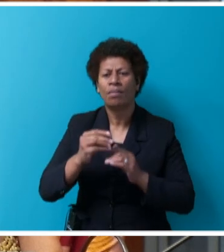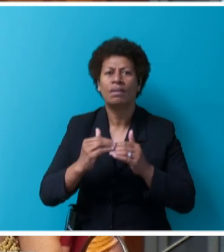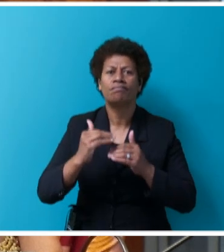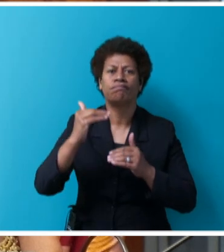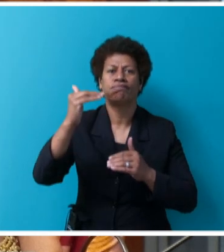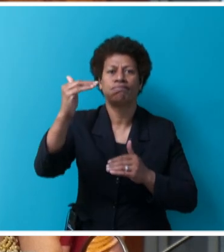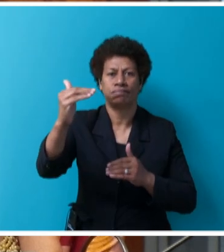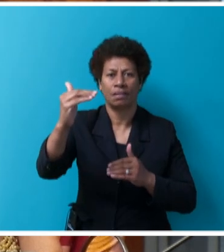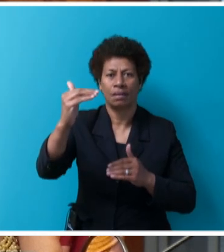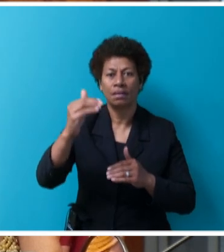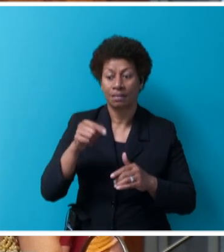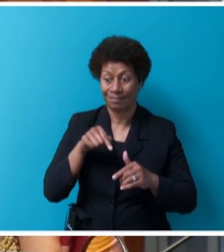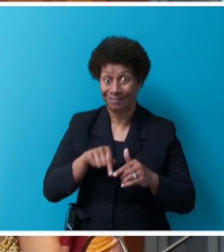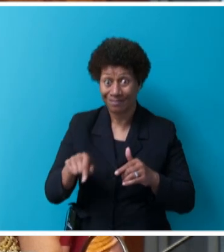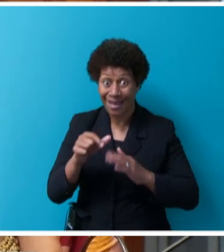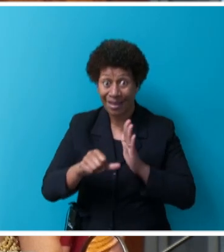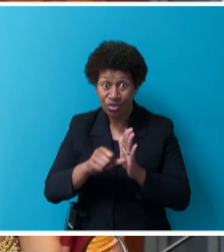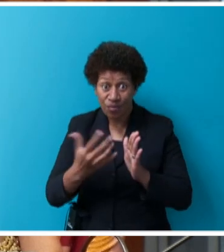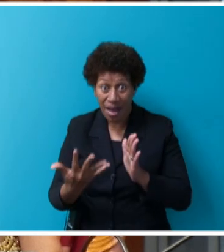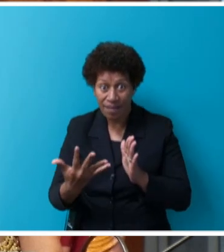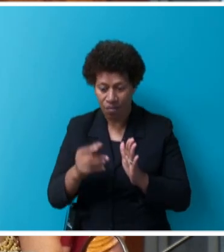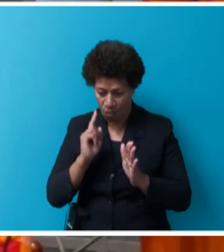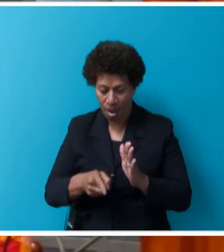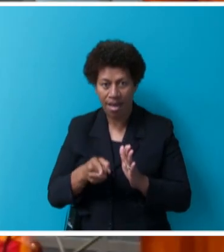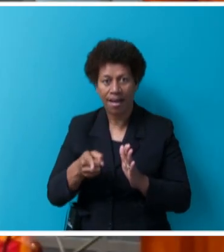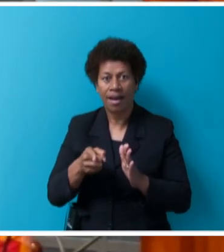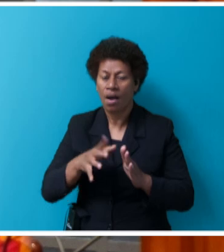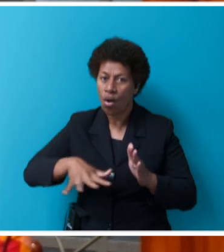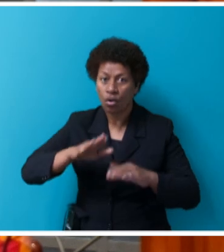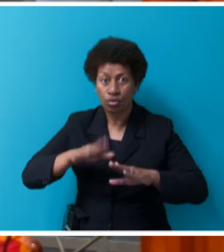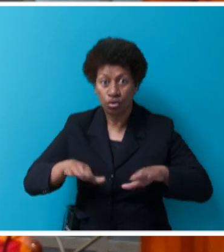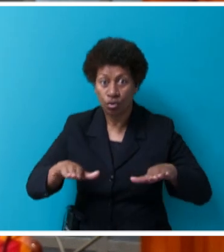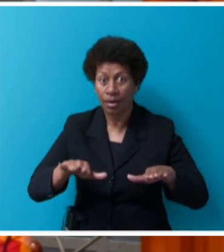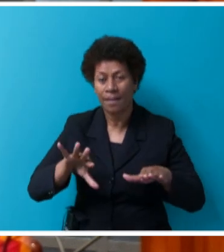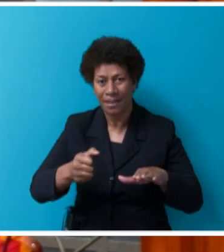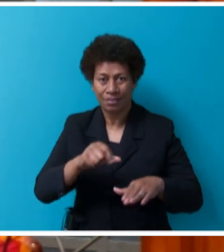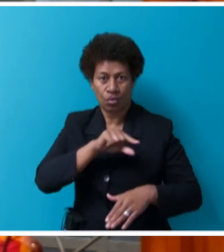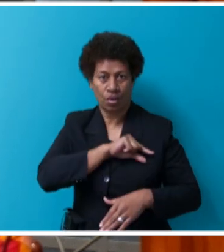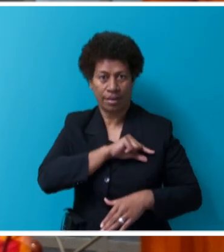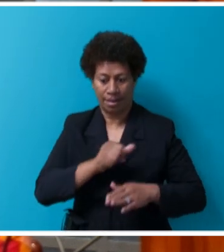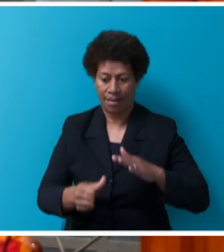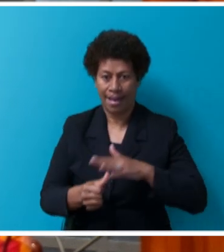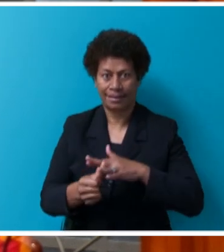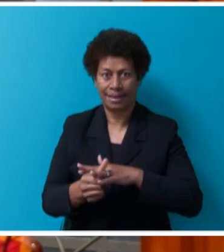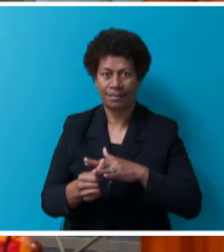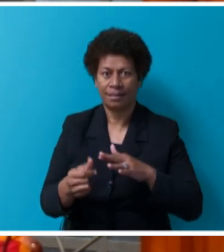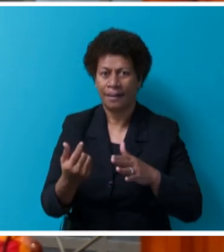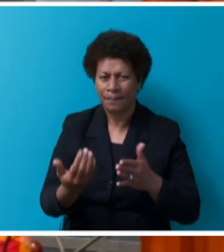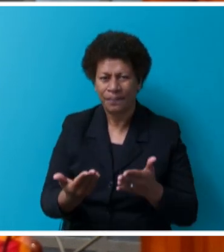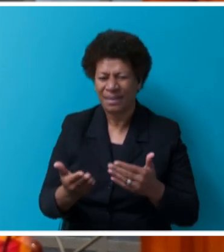government's commitment to ensuring that every child has access to quality pre-primary education, regardless of